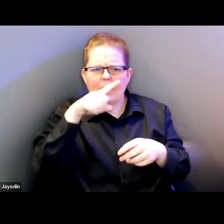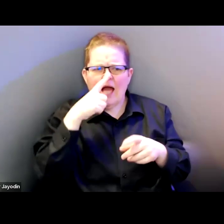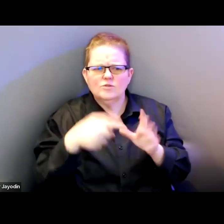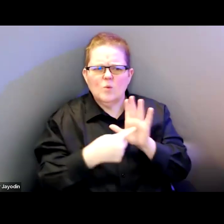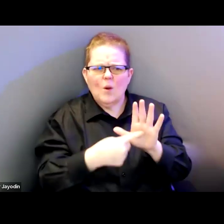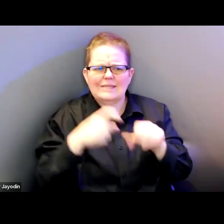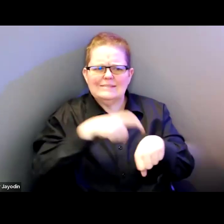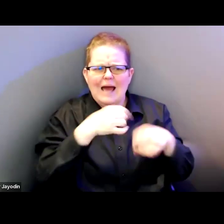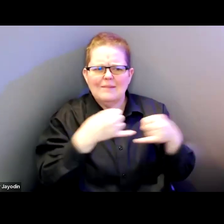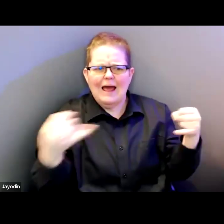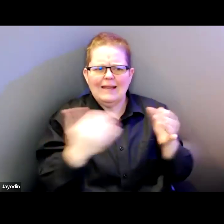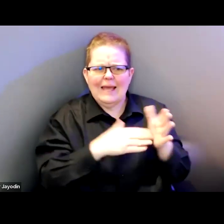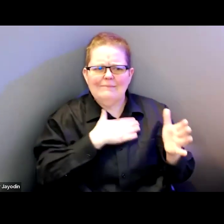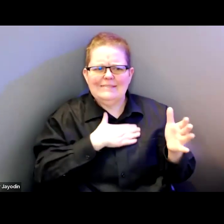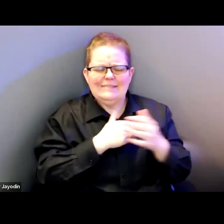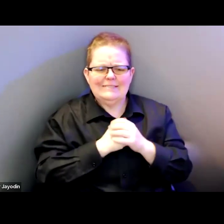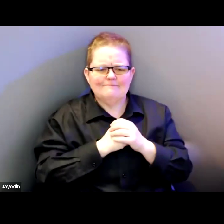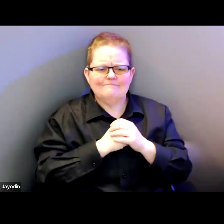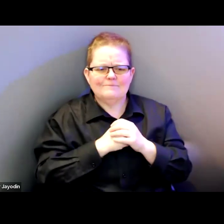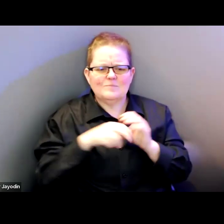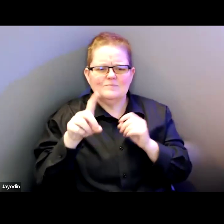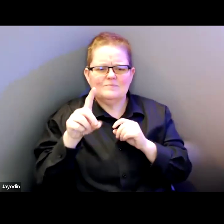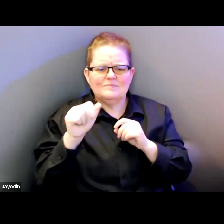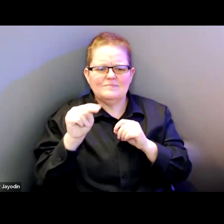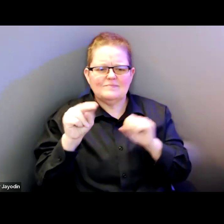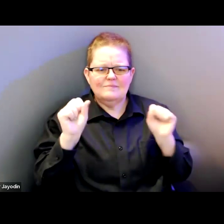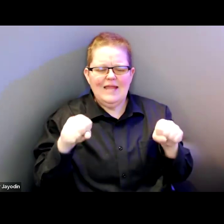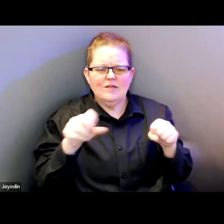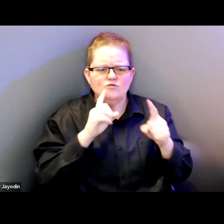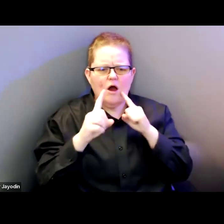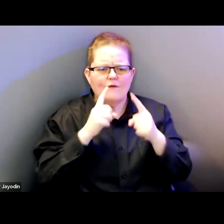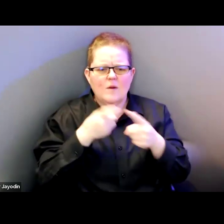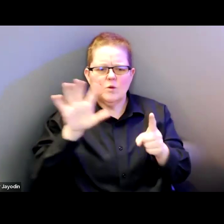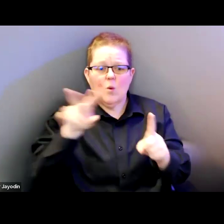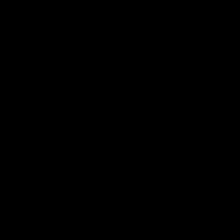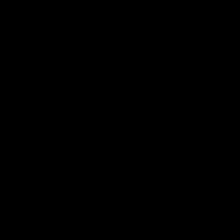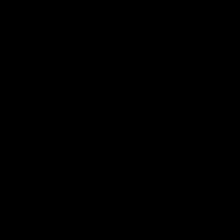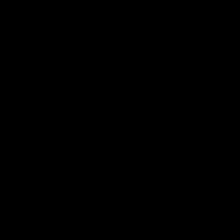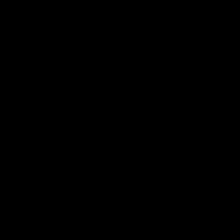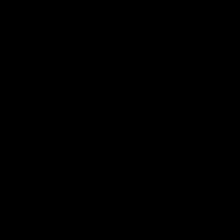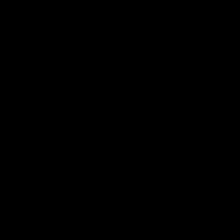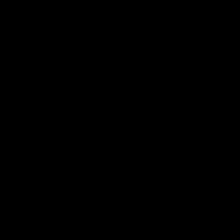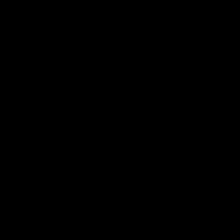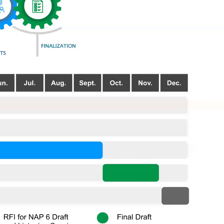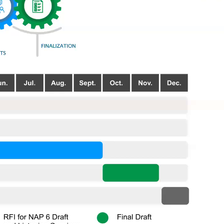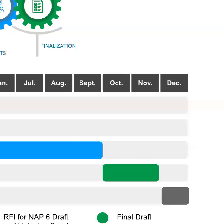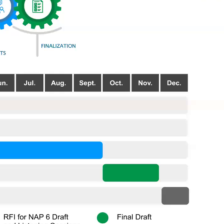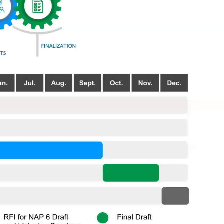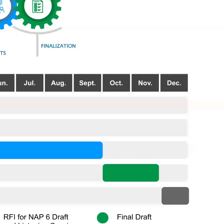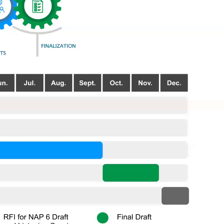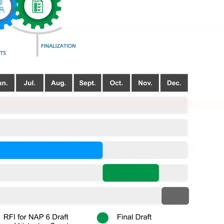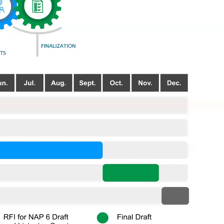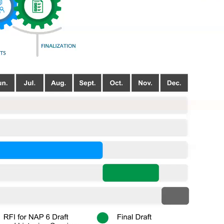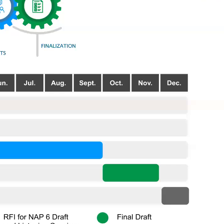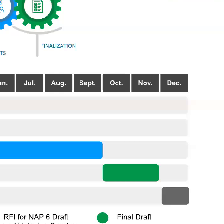and thank you. Dan, could you talk about this from your perspective as well? I'd be interested in what thoughts you might have.